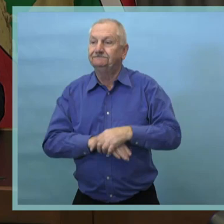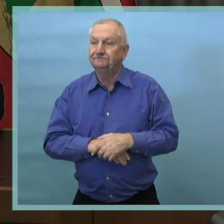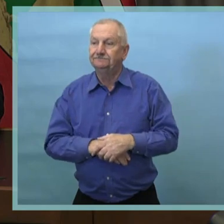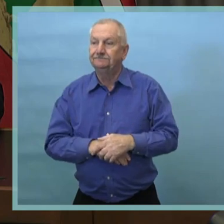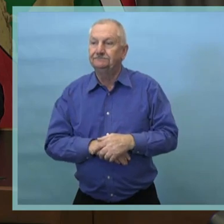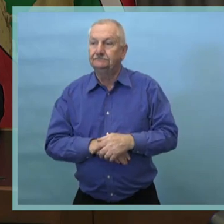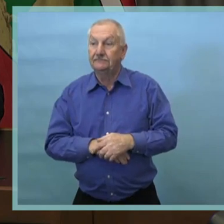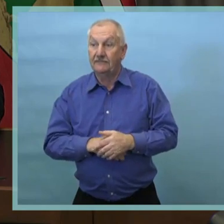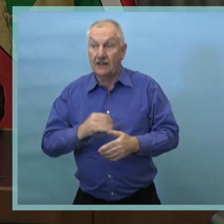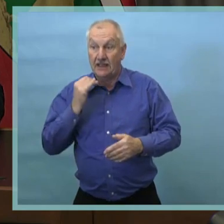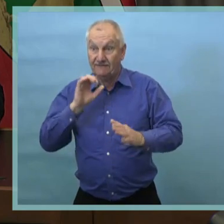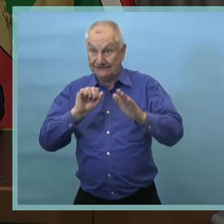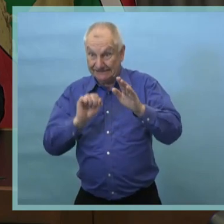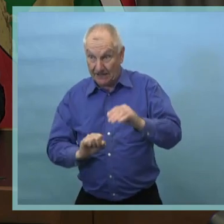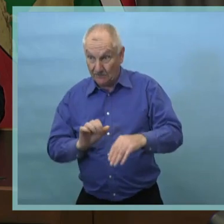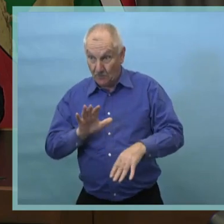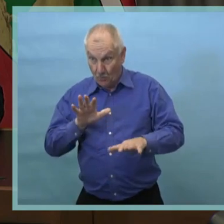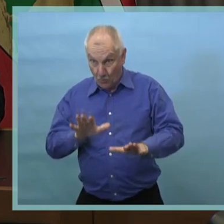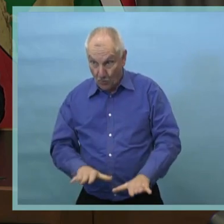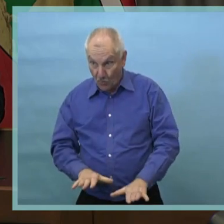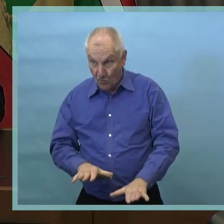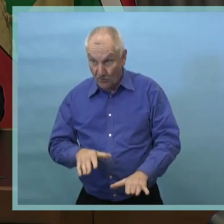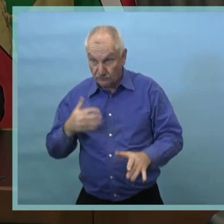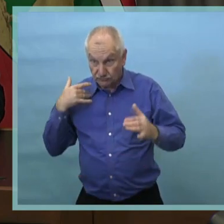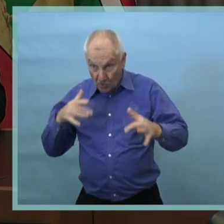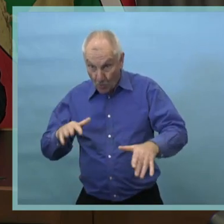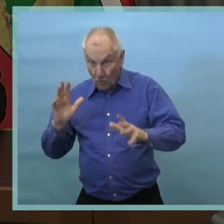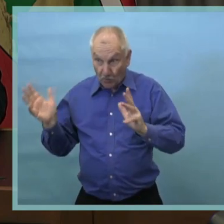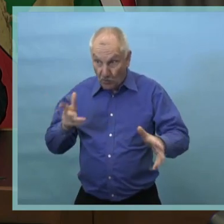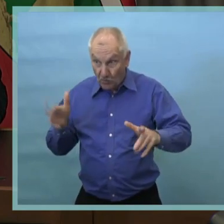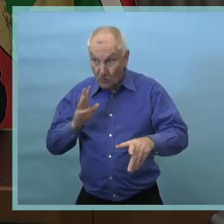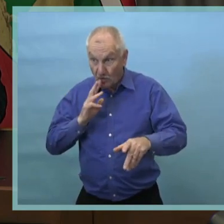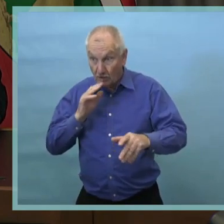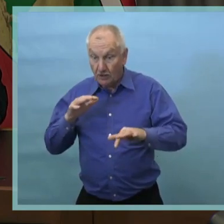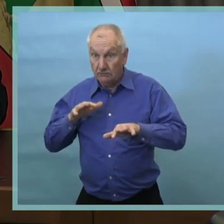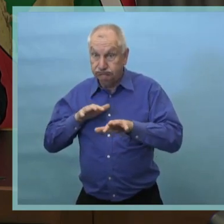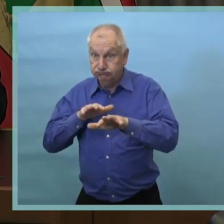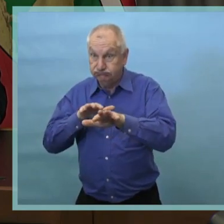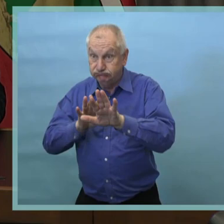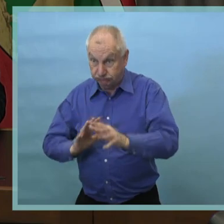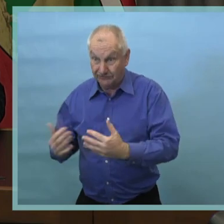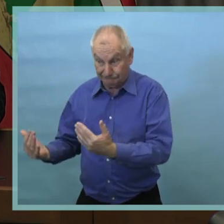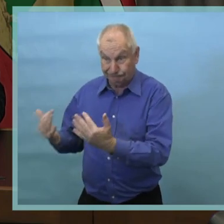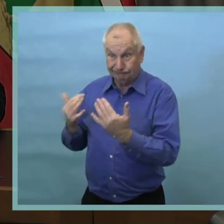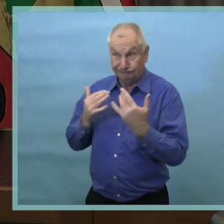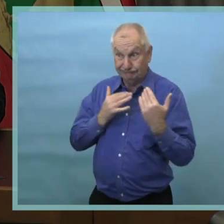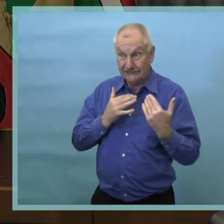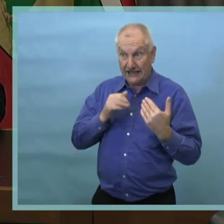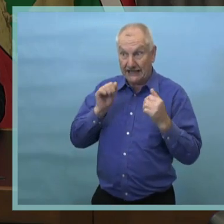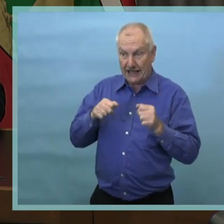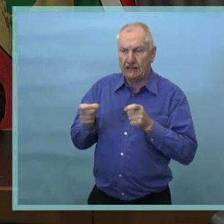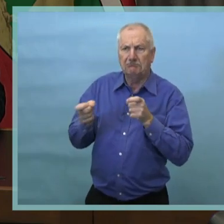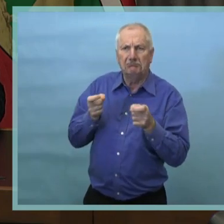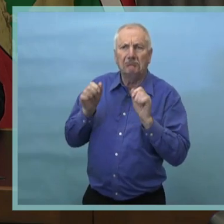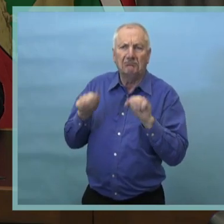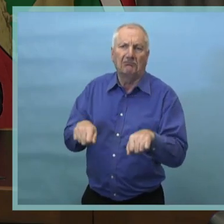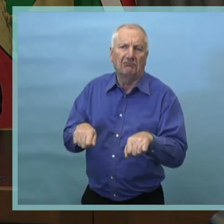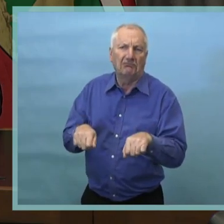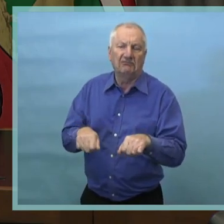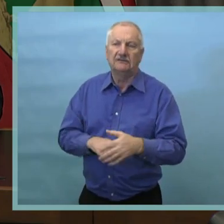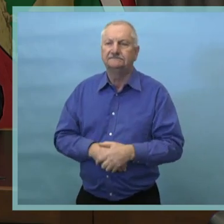means that we would be able to handle all that water. It would have to be fairly epic in size to have an impact